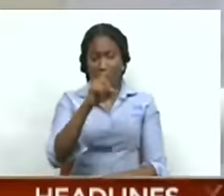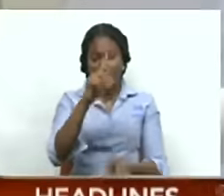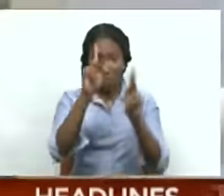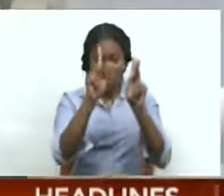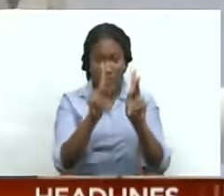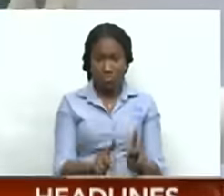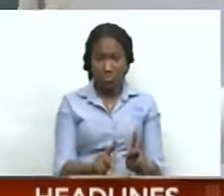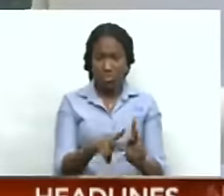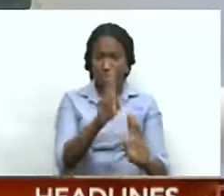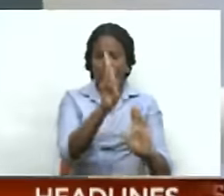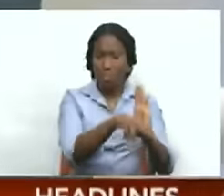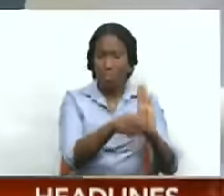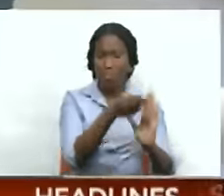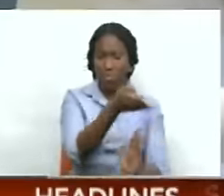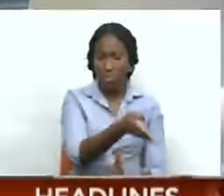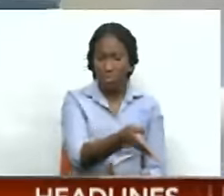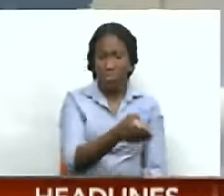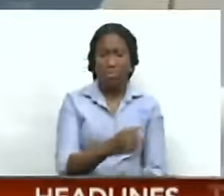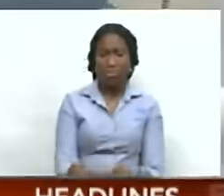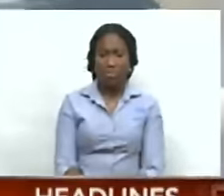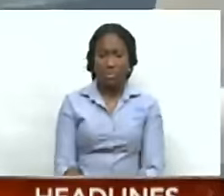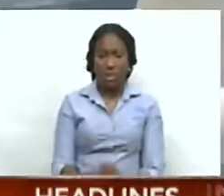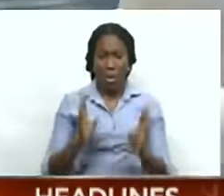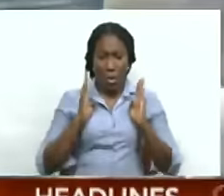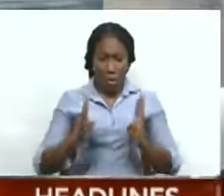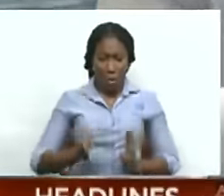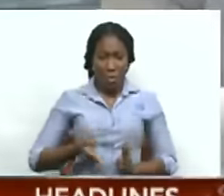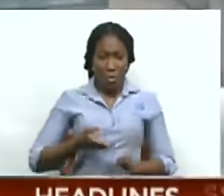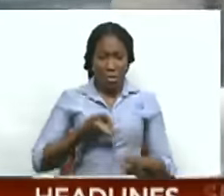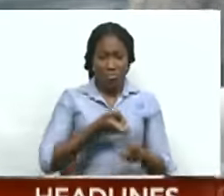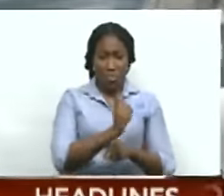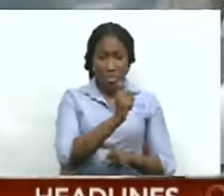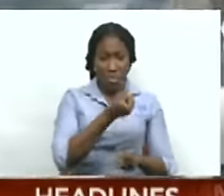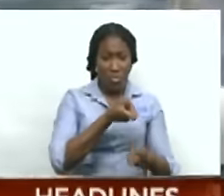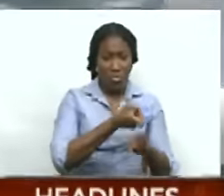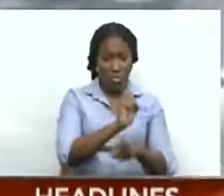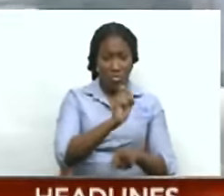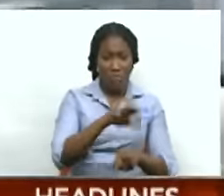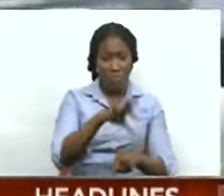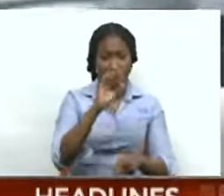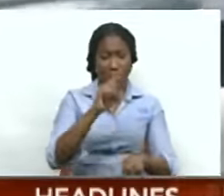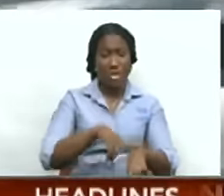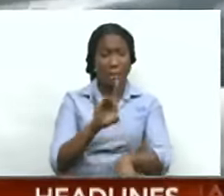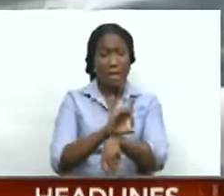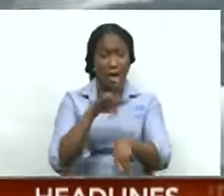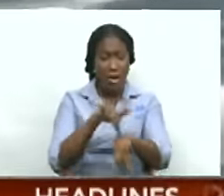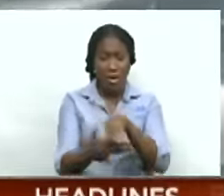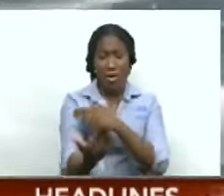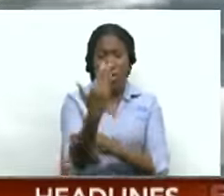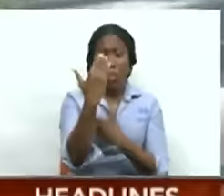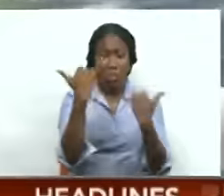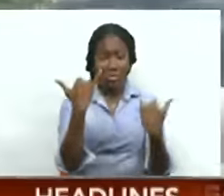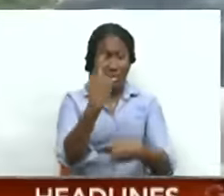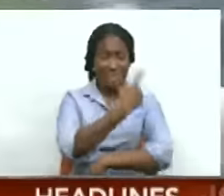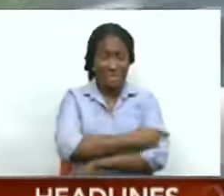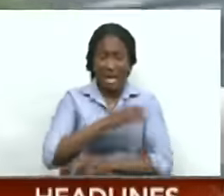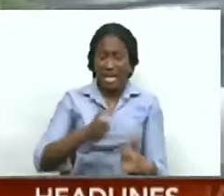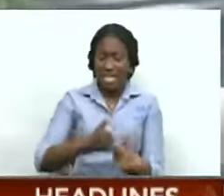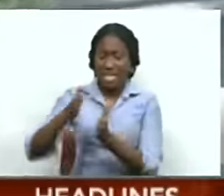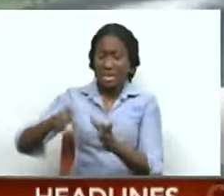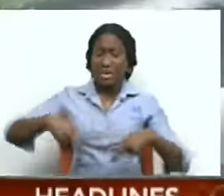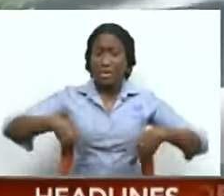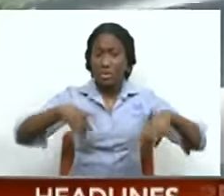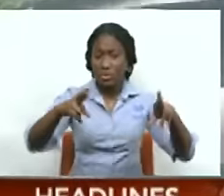Bisun's decomposed body was found around 8 a.m. today on the side of the road. Senior Superintendent Ronald Kirk told the media the body